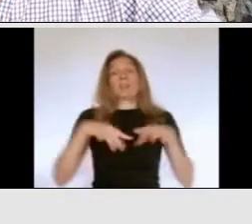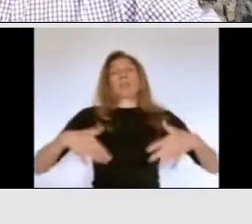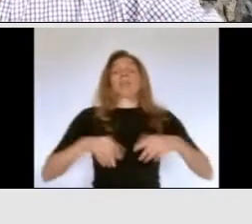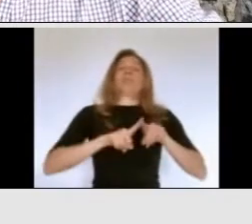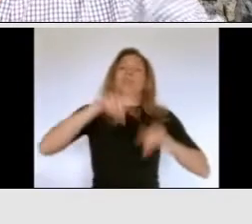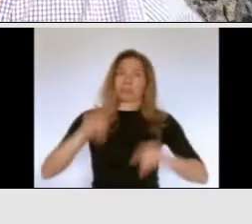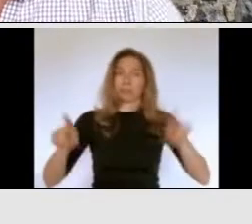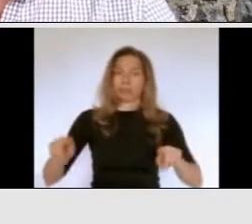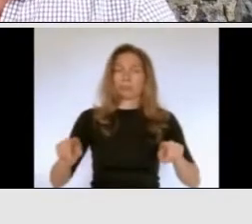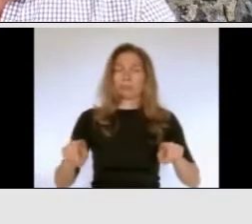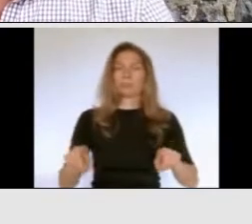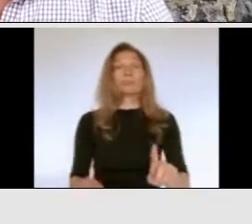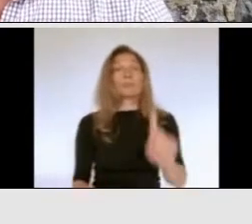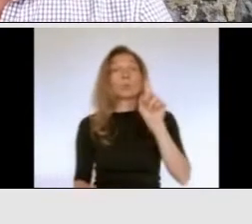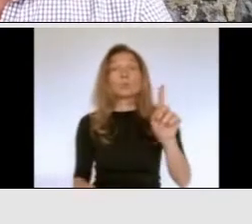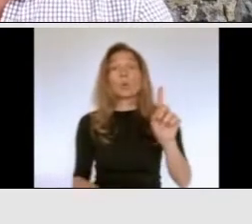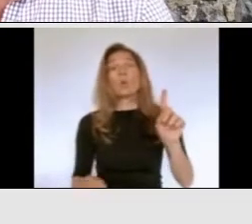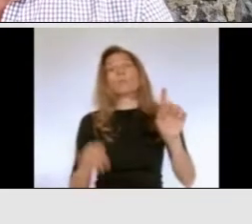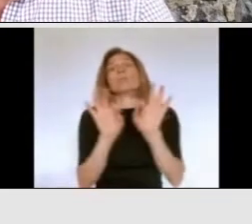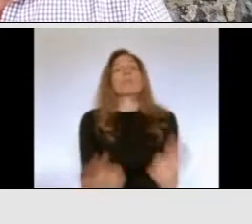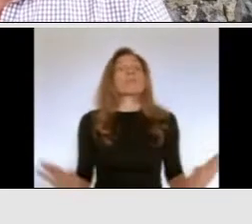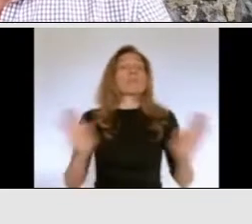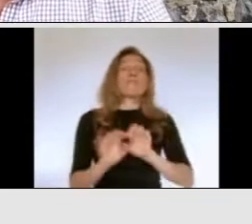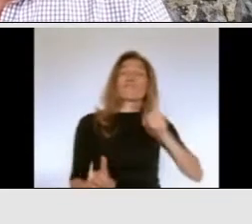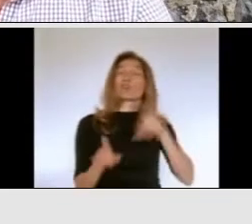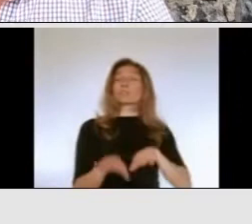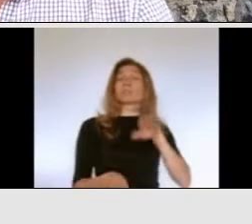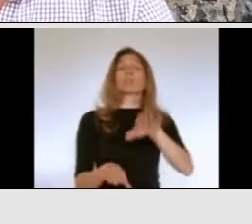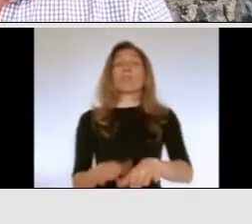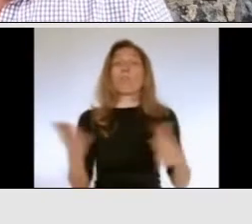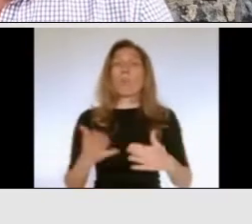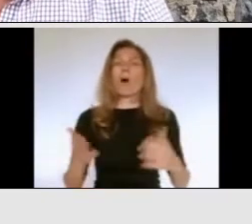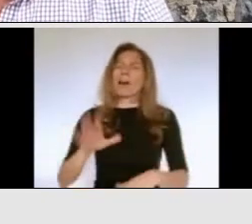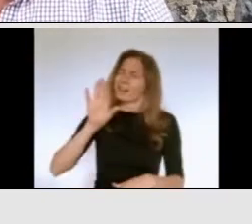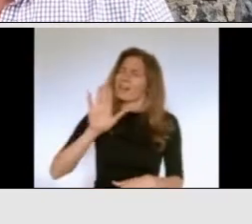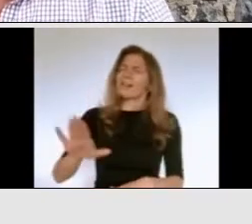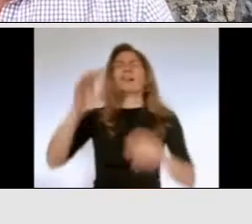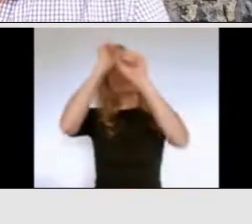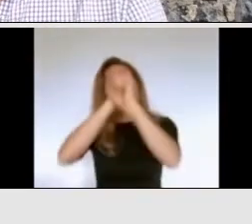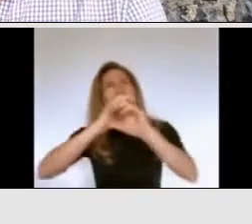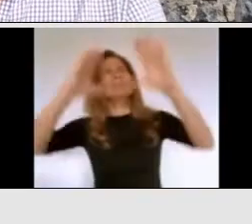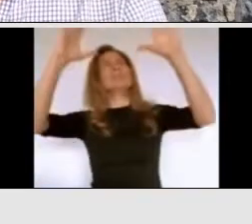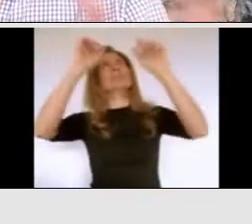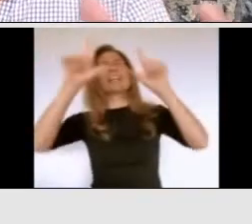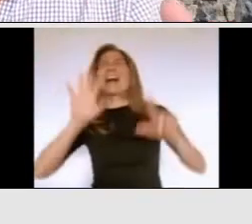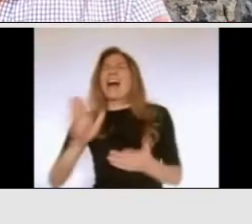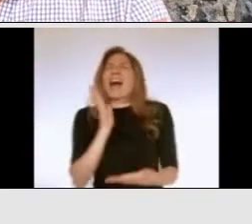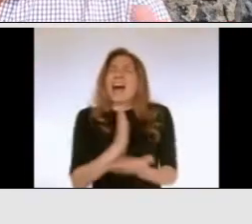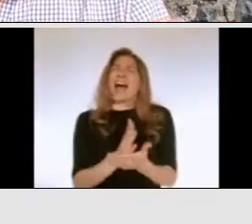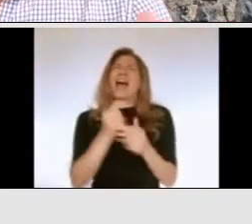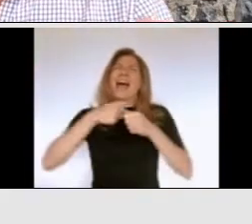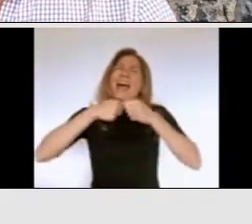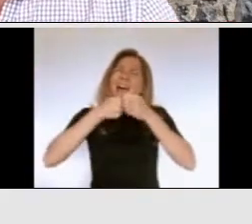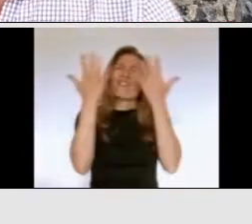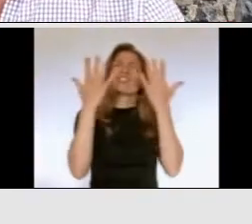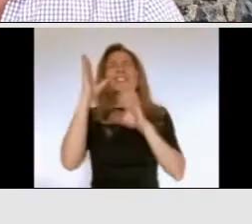contexts. So it's key for us to understand that life world and to hold up the differences in